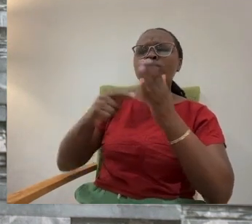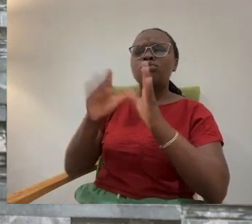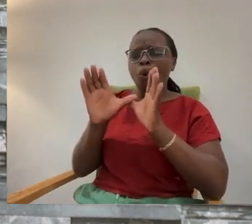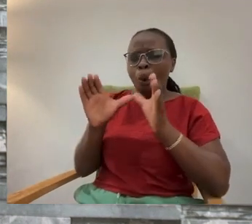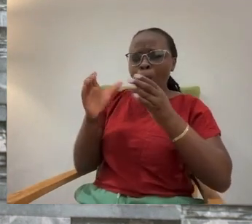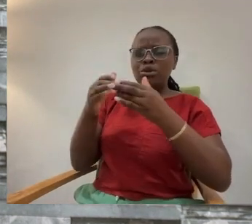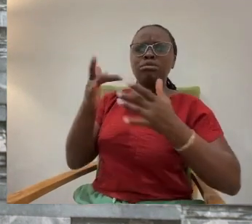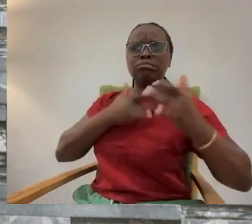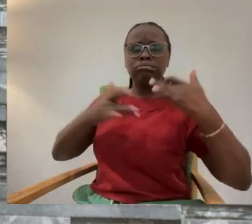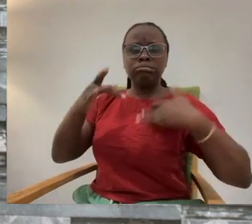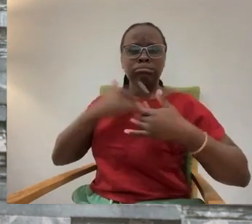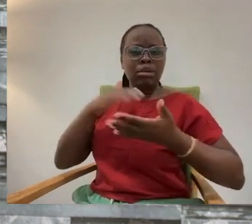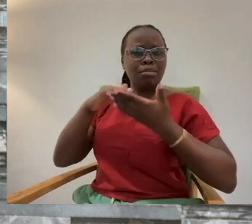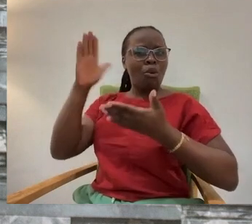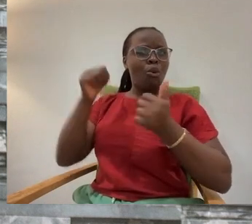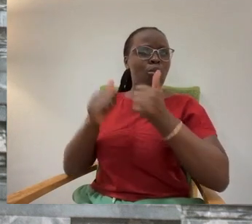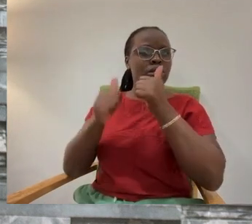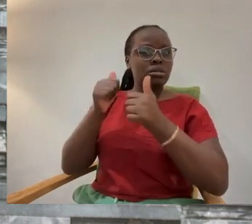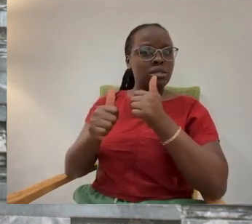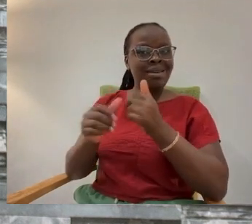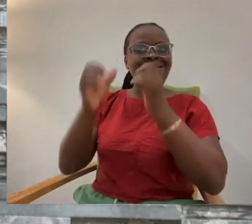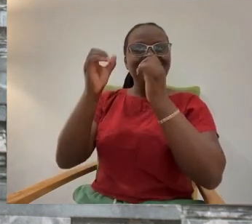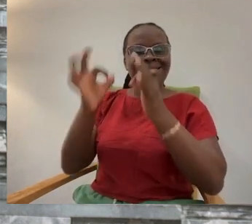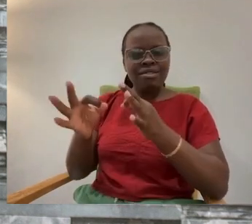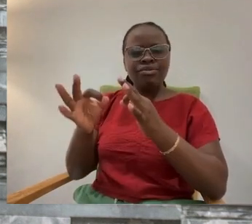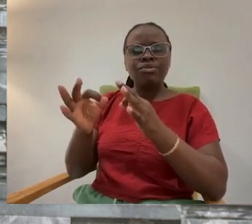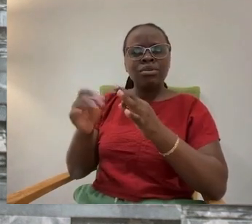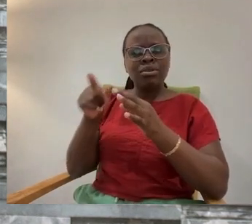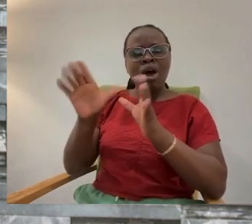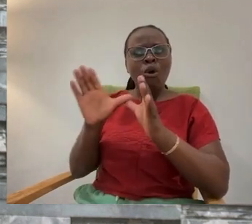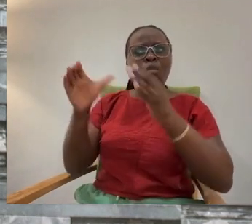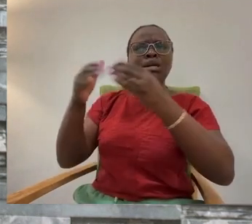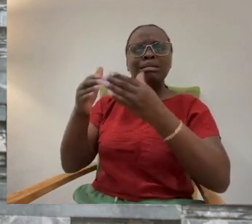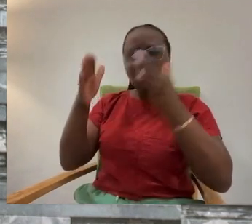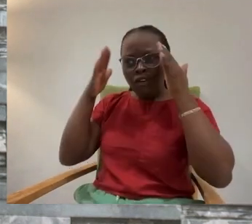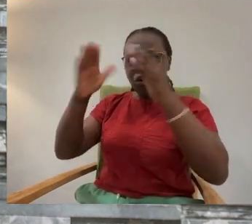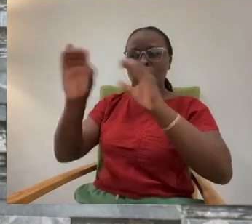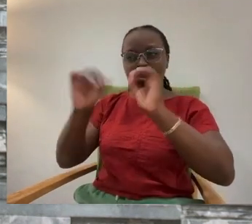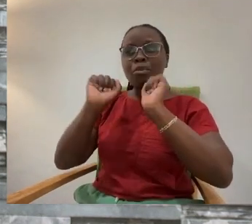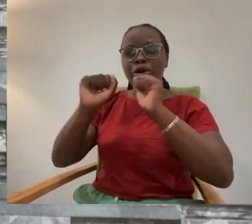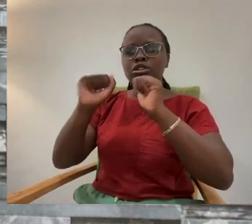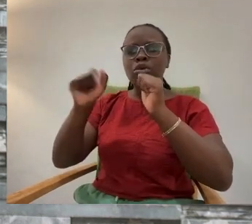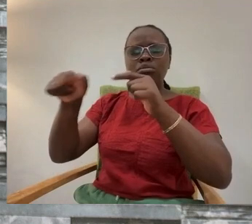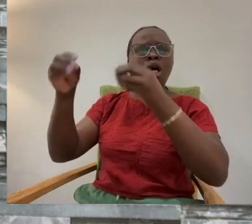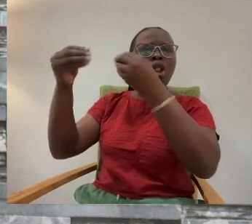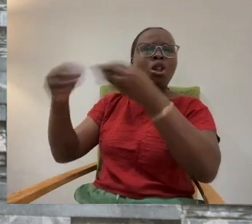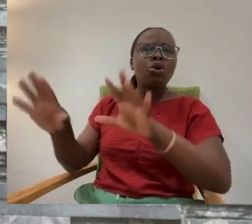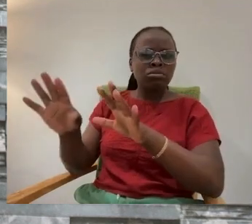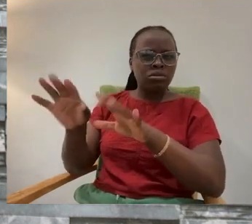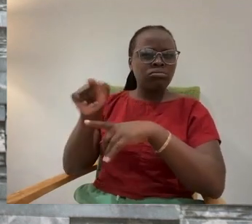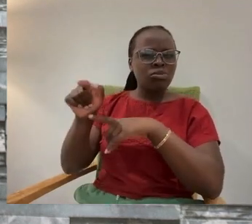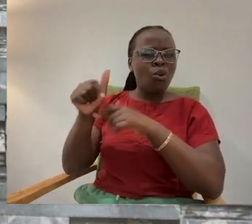reaching? Where are the communities that you know, if you are not intentional about including them into your planning, they may not be able to access